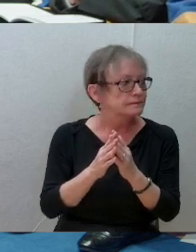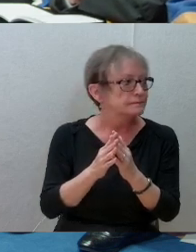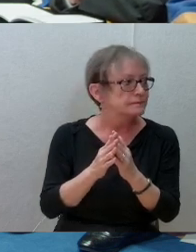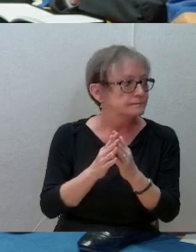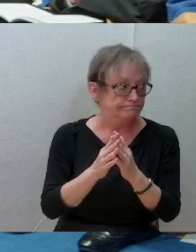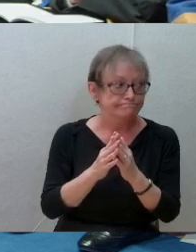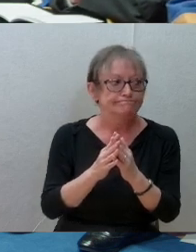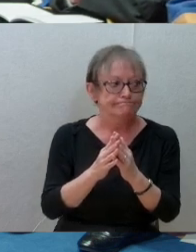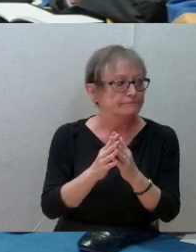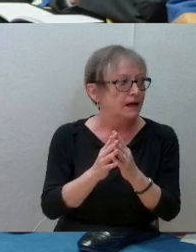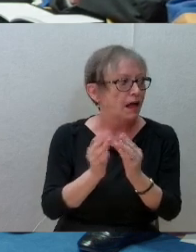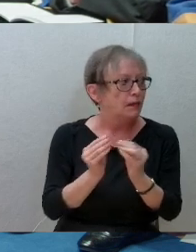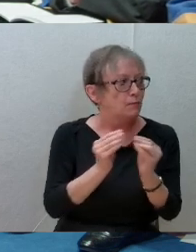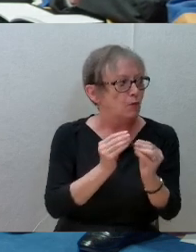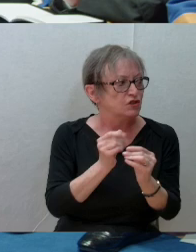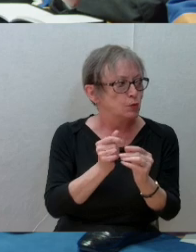Thank you.